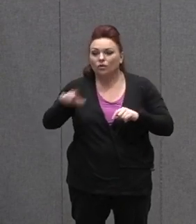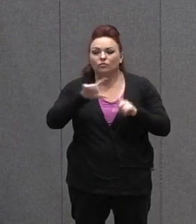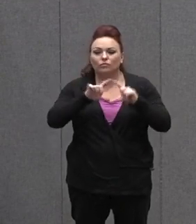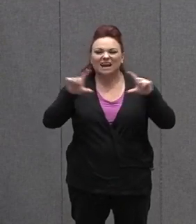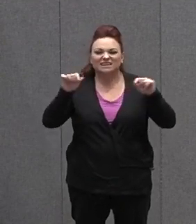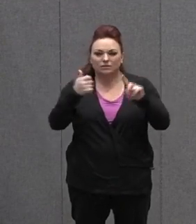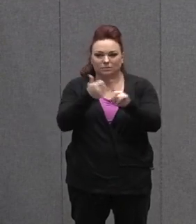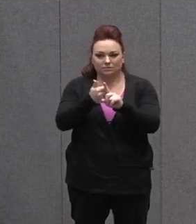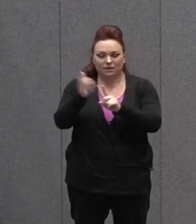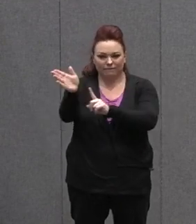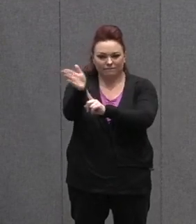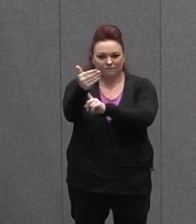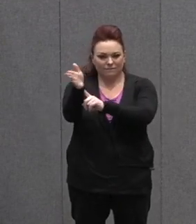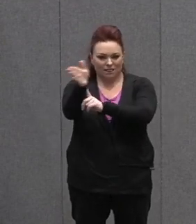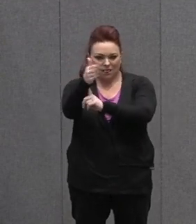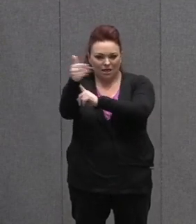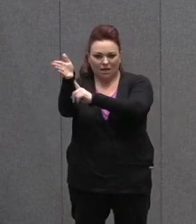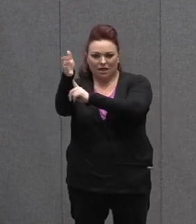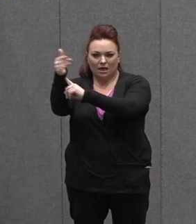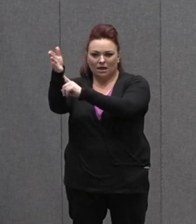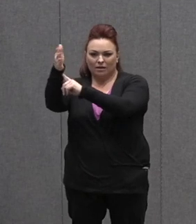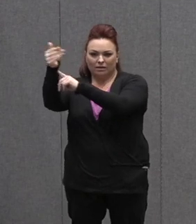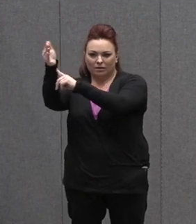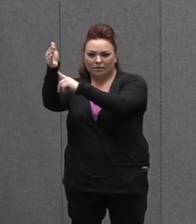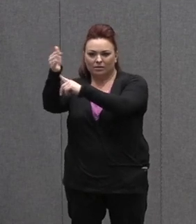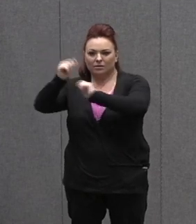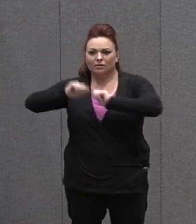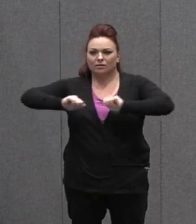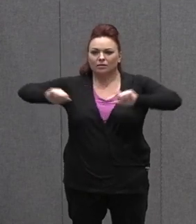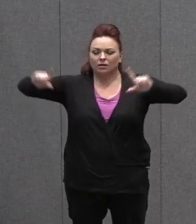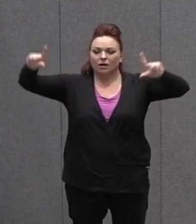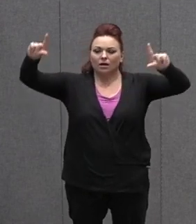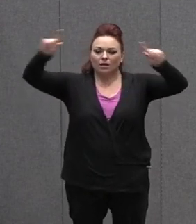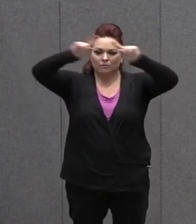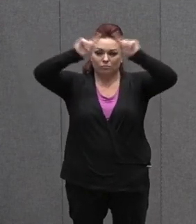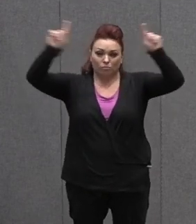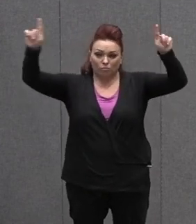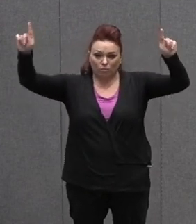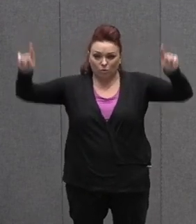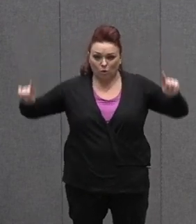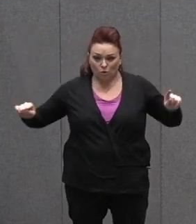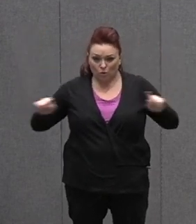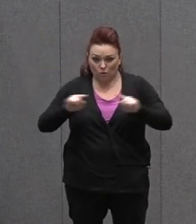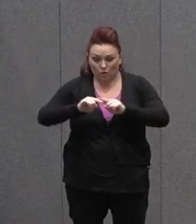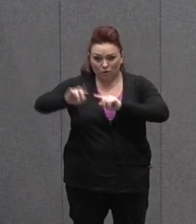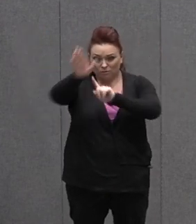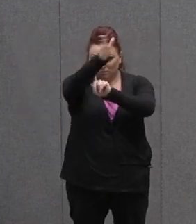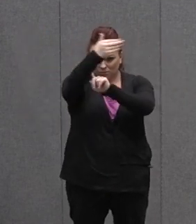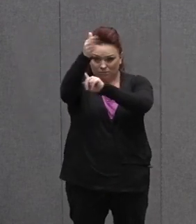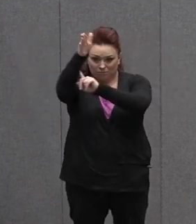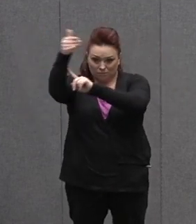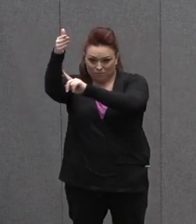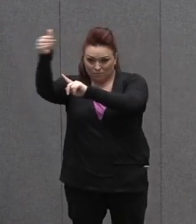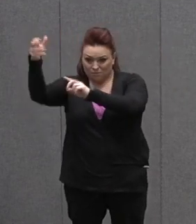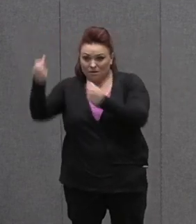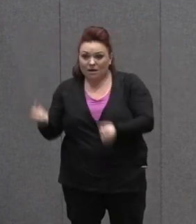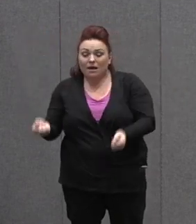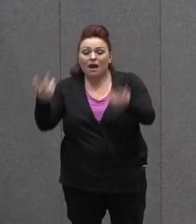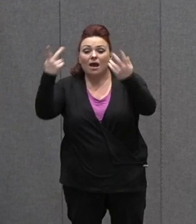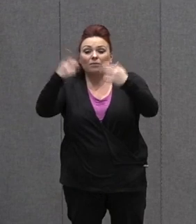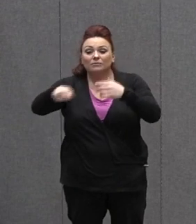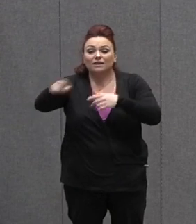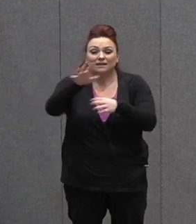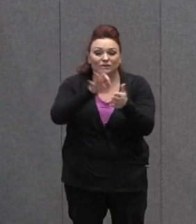Rectangles are flags that fly above the scoreboard and way up high. How many rectangles do you